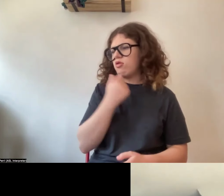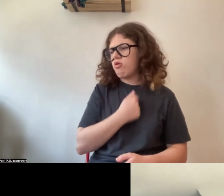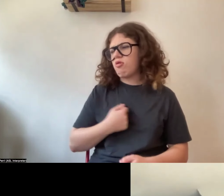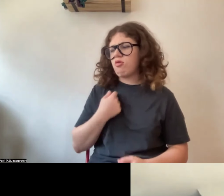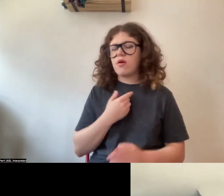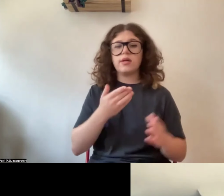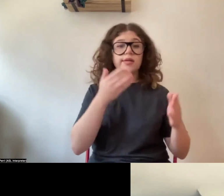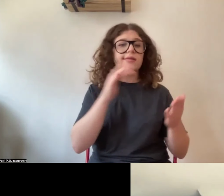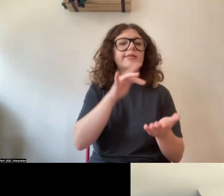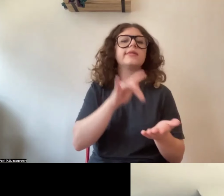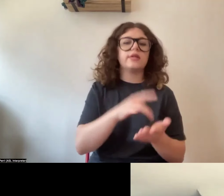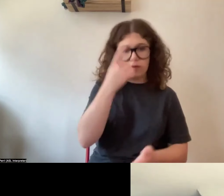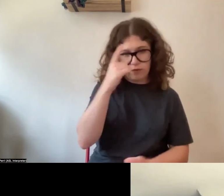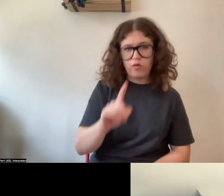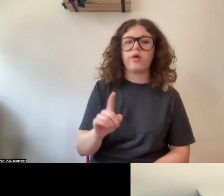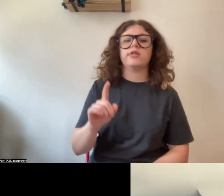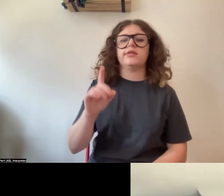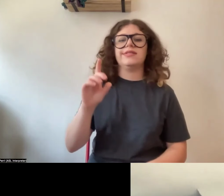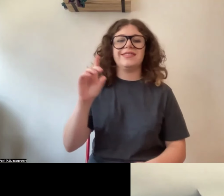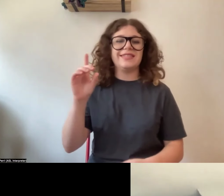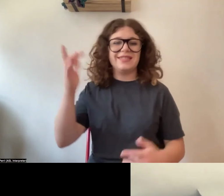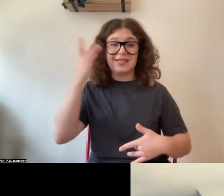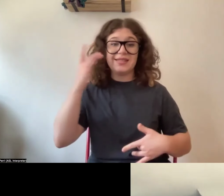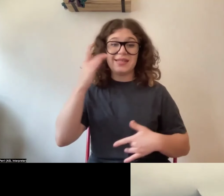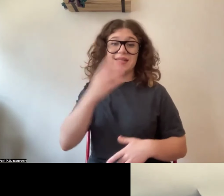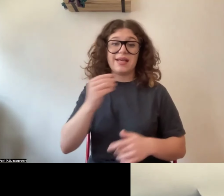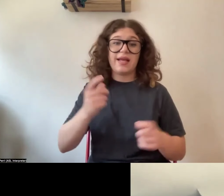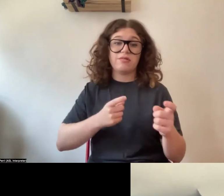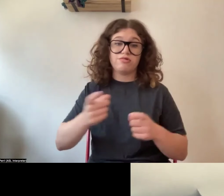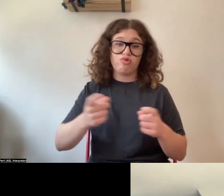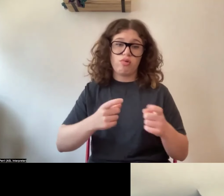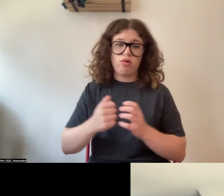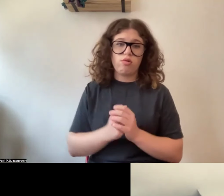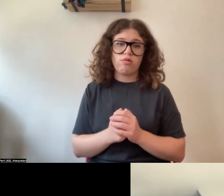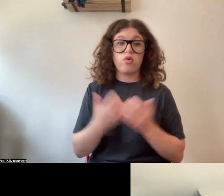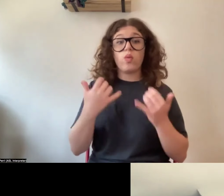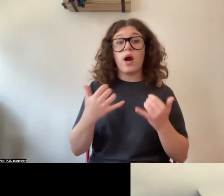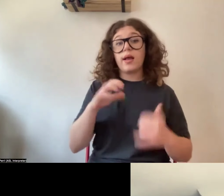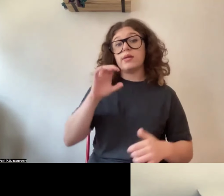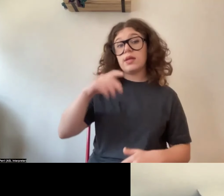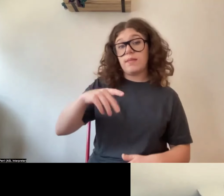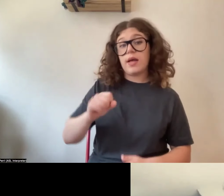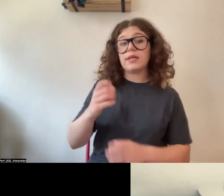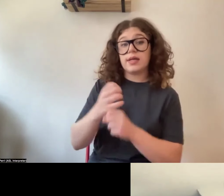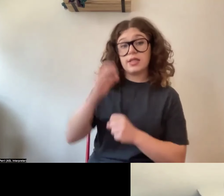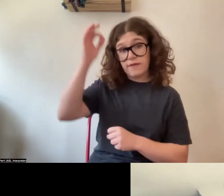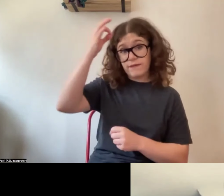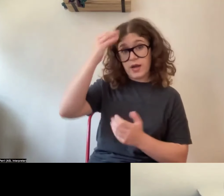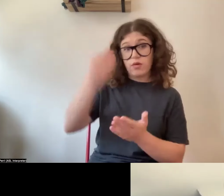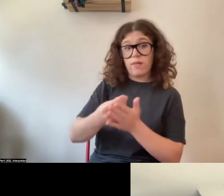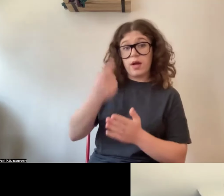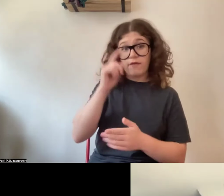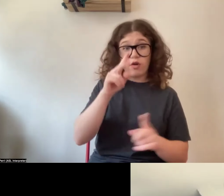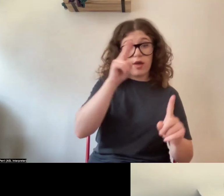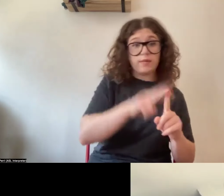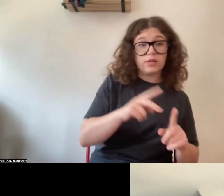Centers for Disease and Control and Prevention. So currently CPS receives federal funding for the implementation